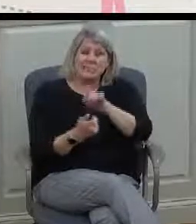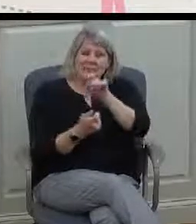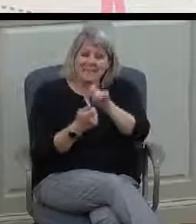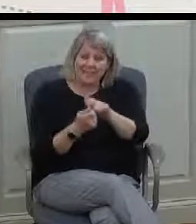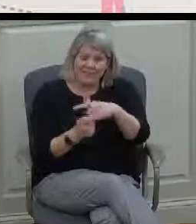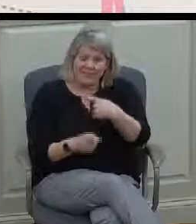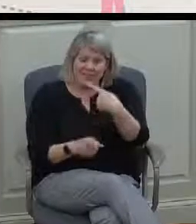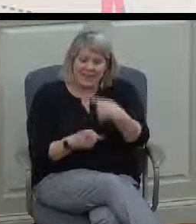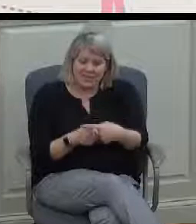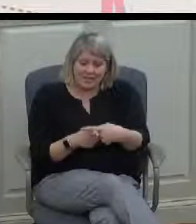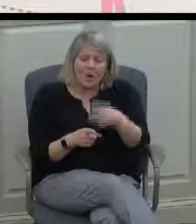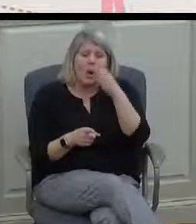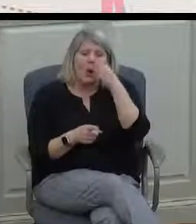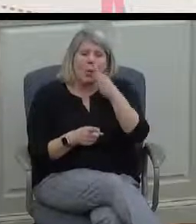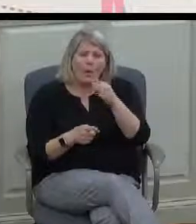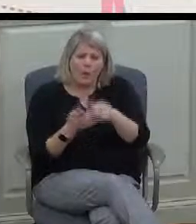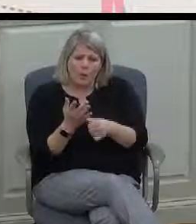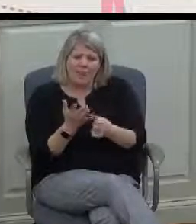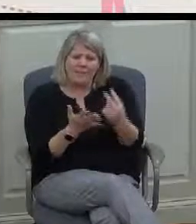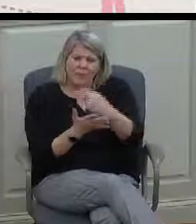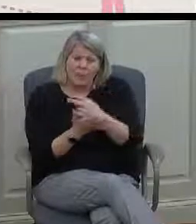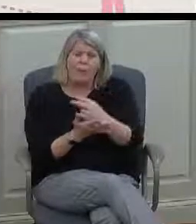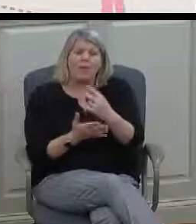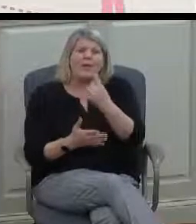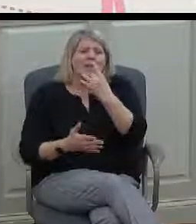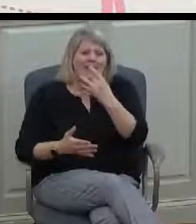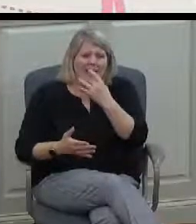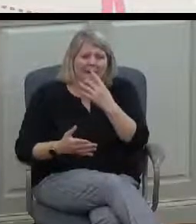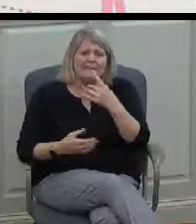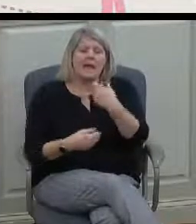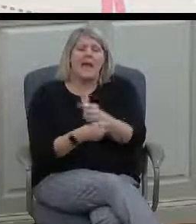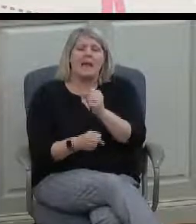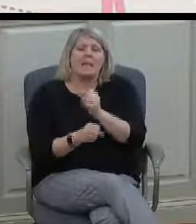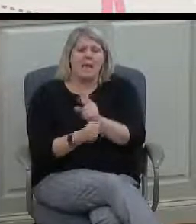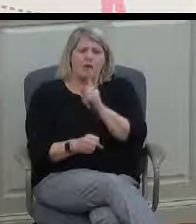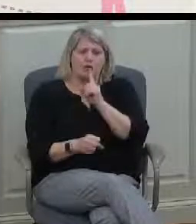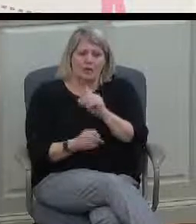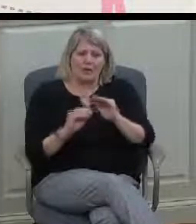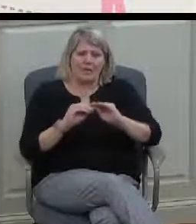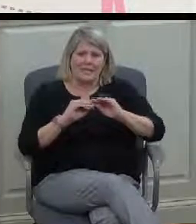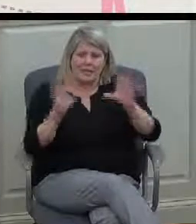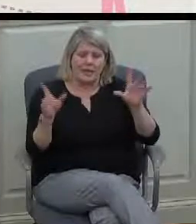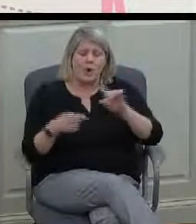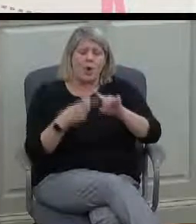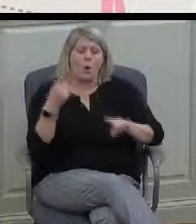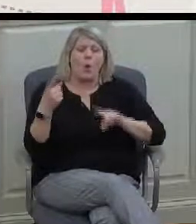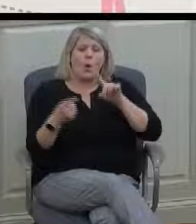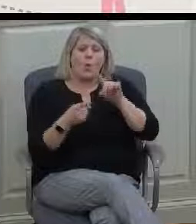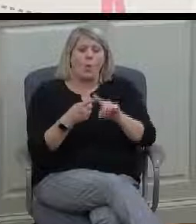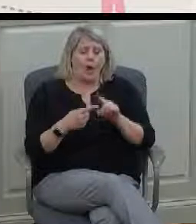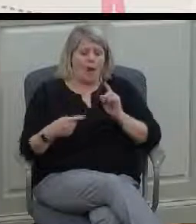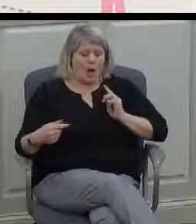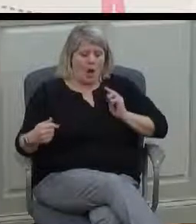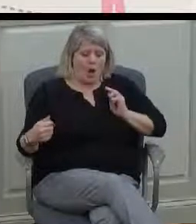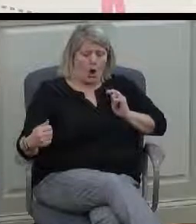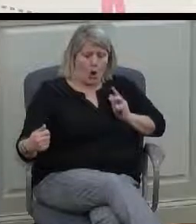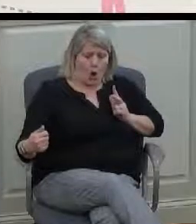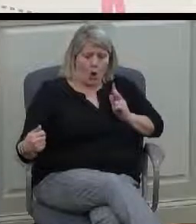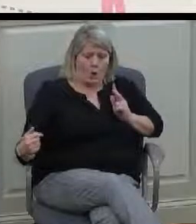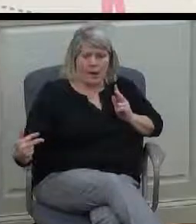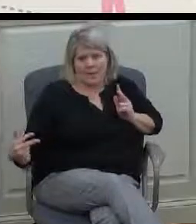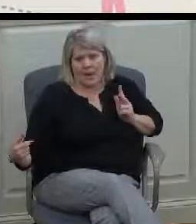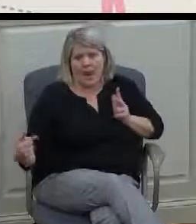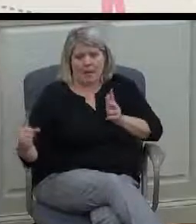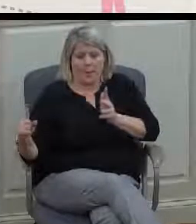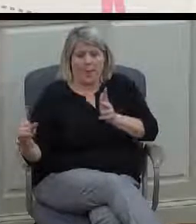lights and place them in such a manner that as a car is approaching you, you will be well lit and highly visible to a